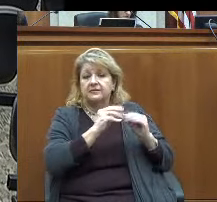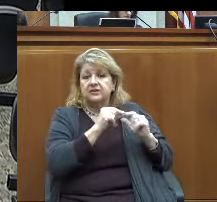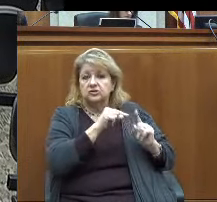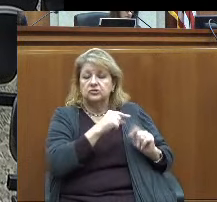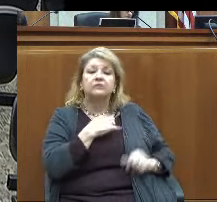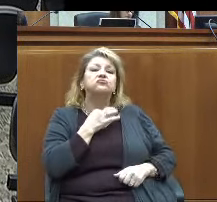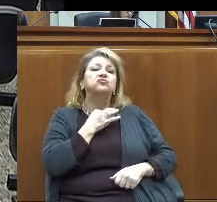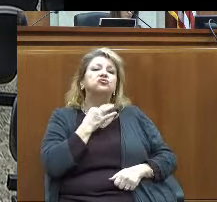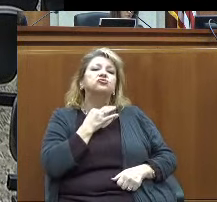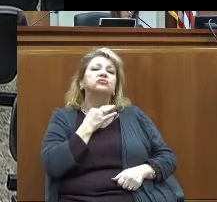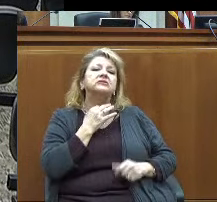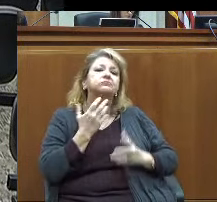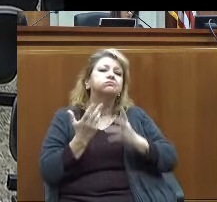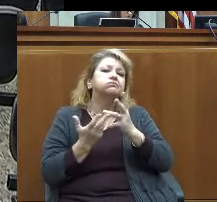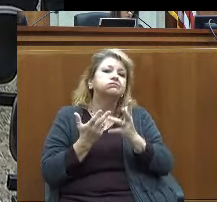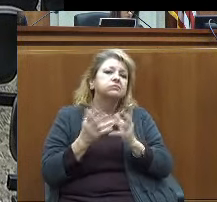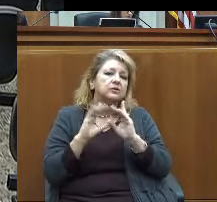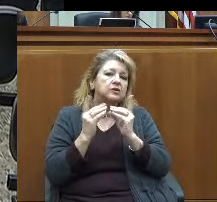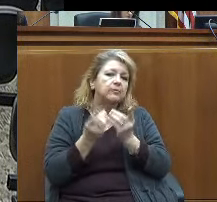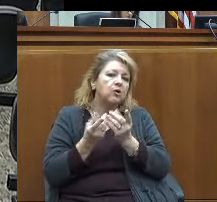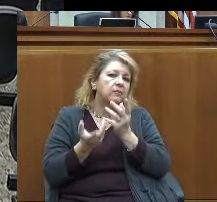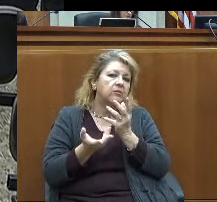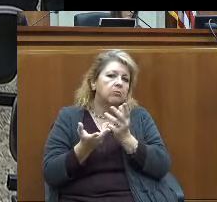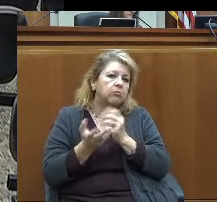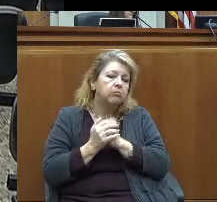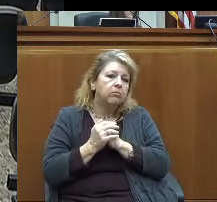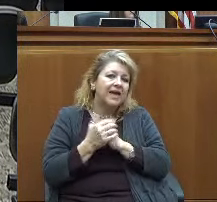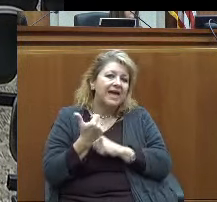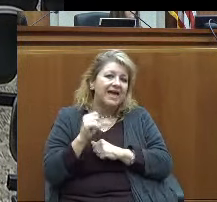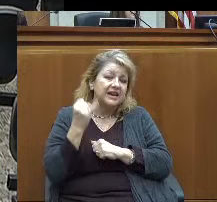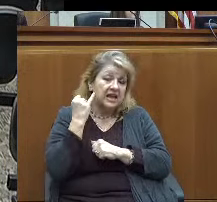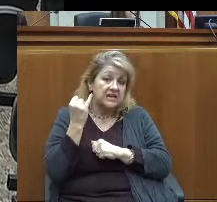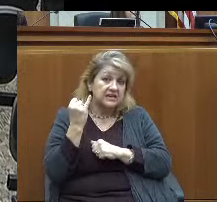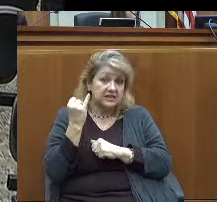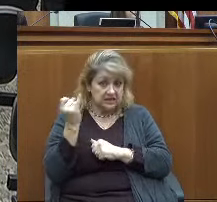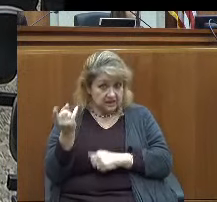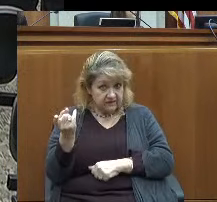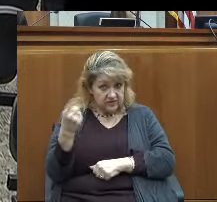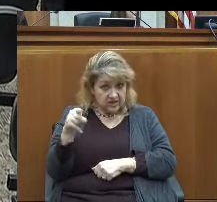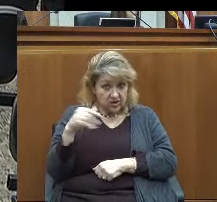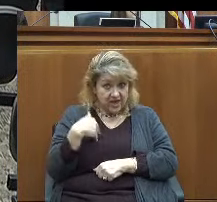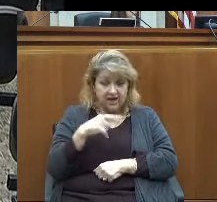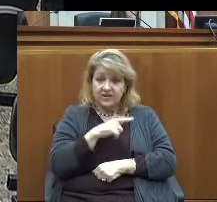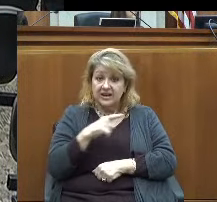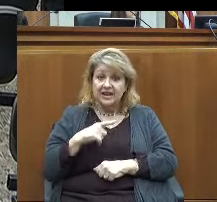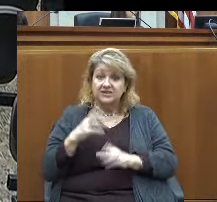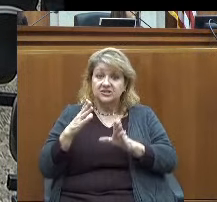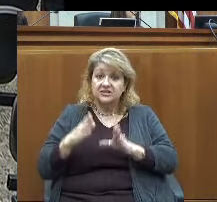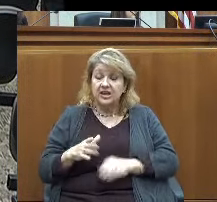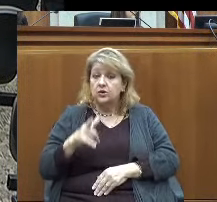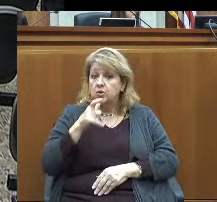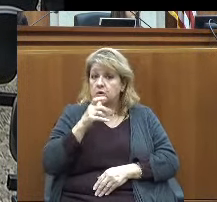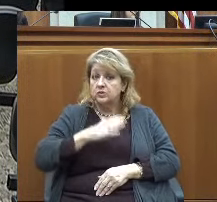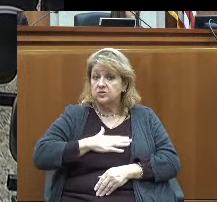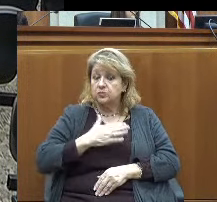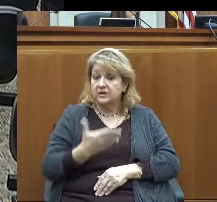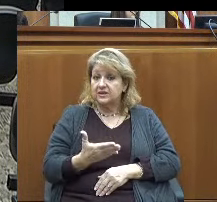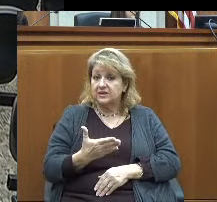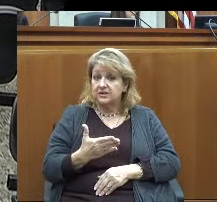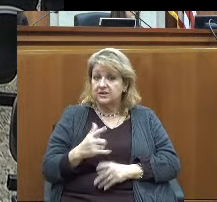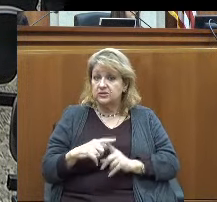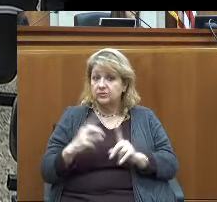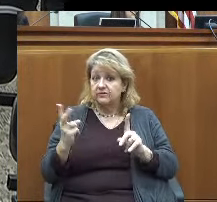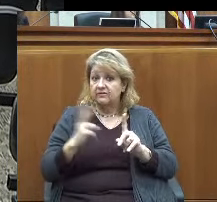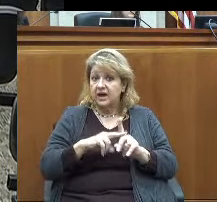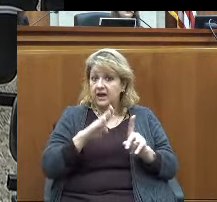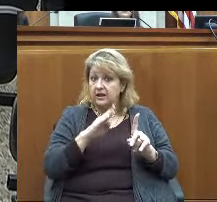curious as to whether or not the department has any idea whether or not they have a legislator that might be willing to file a